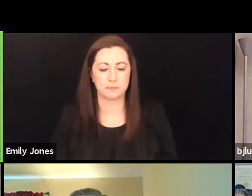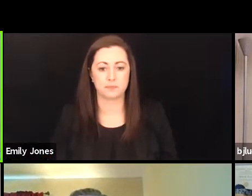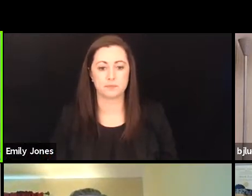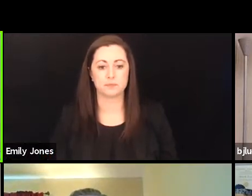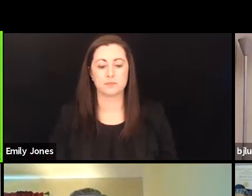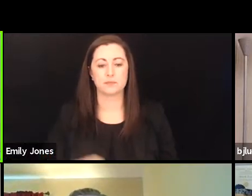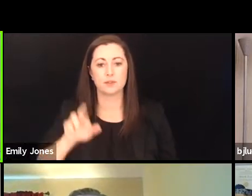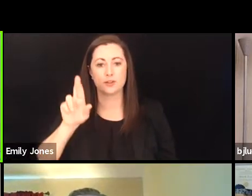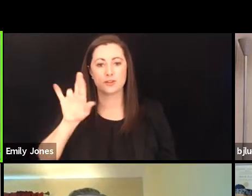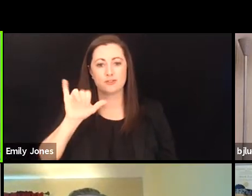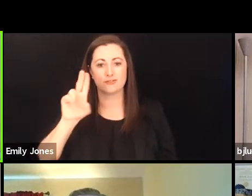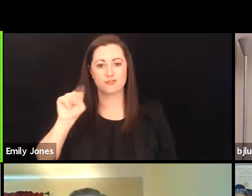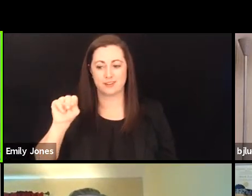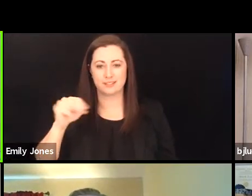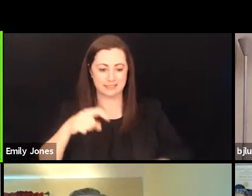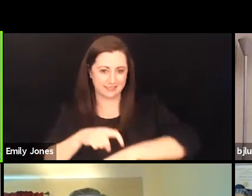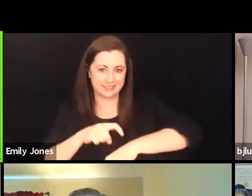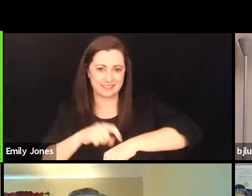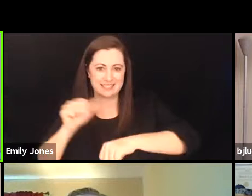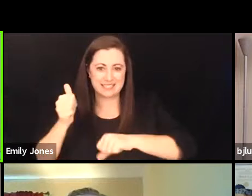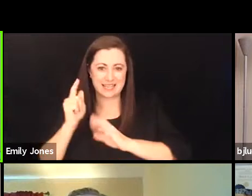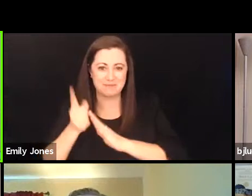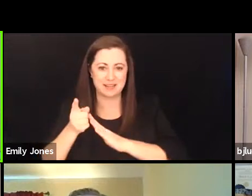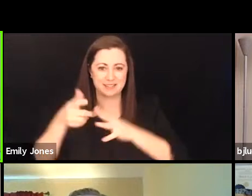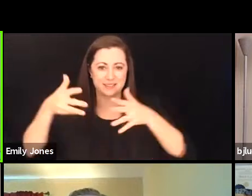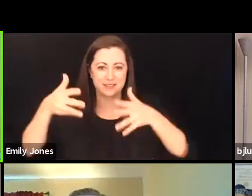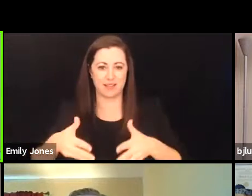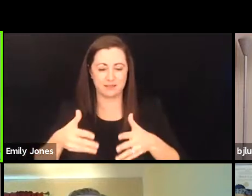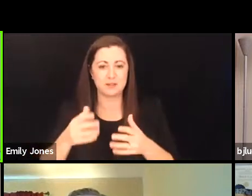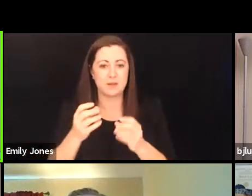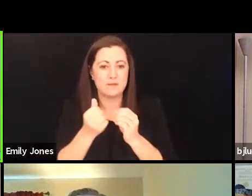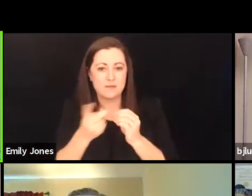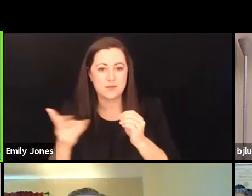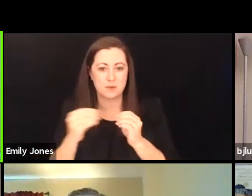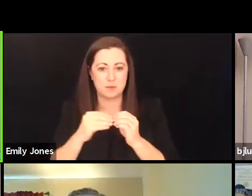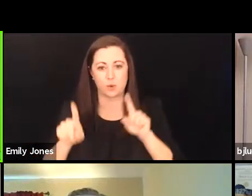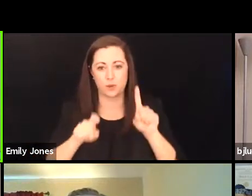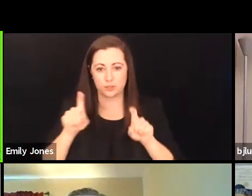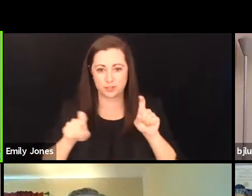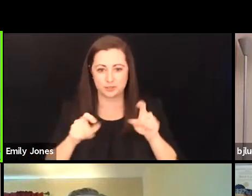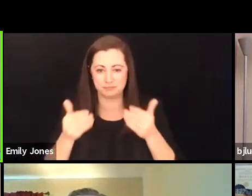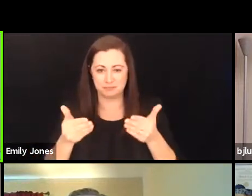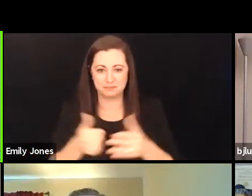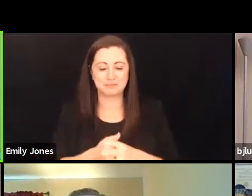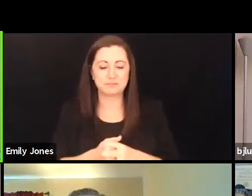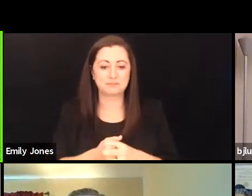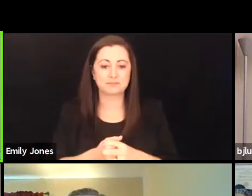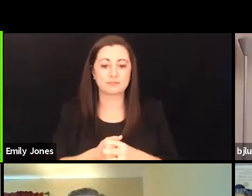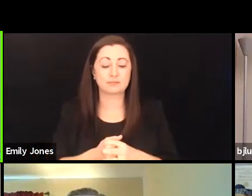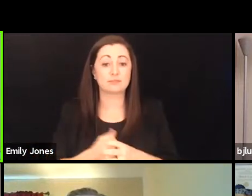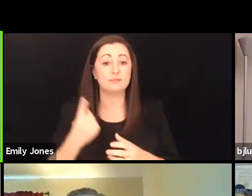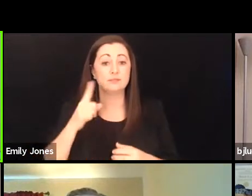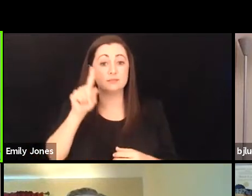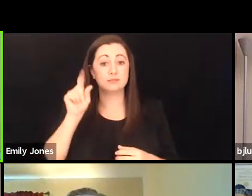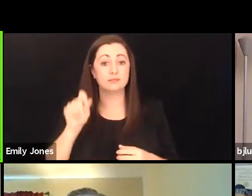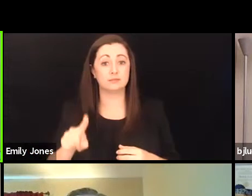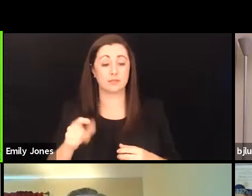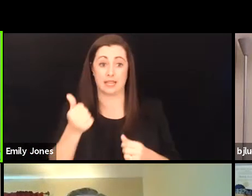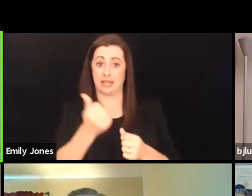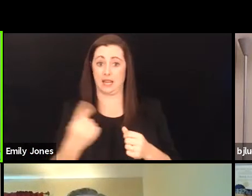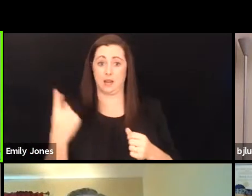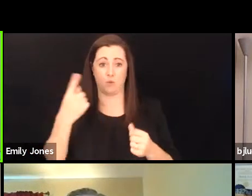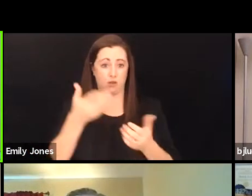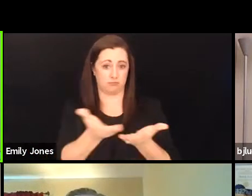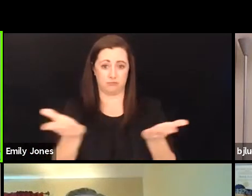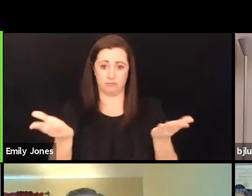time for, we got about 10 more minutes or so. So we'll ask a few more questions. One would be, this is open-ended for anybody to